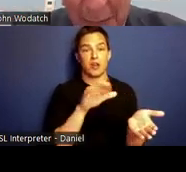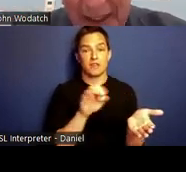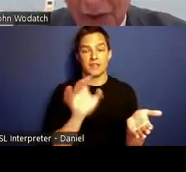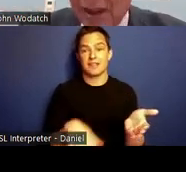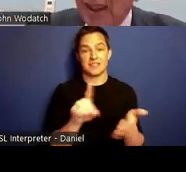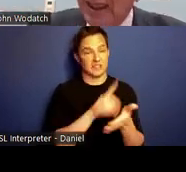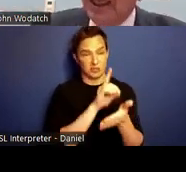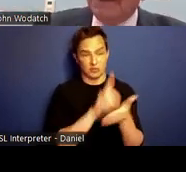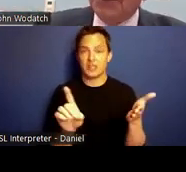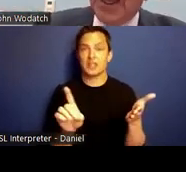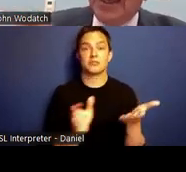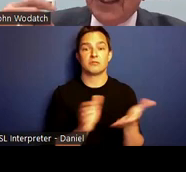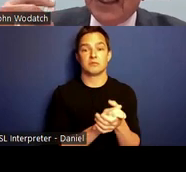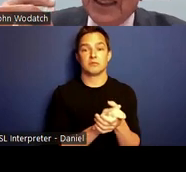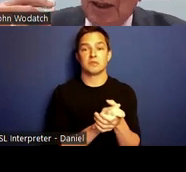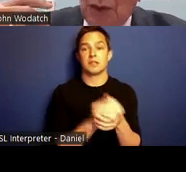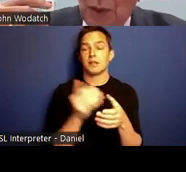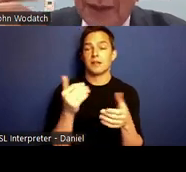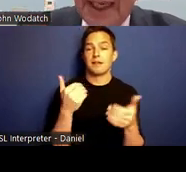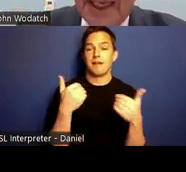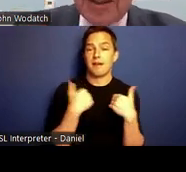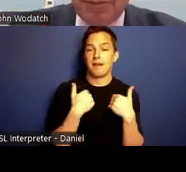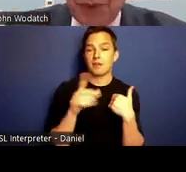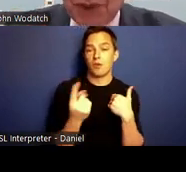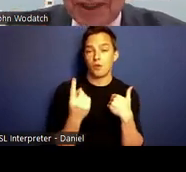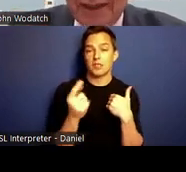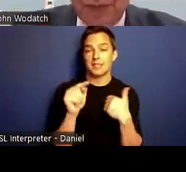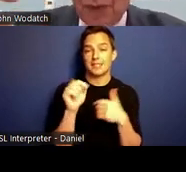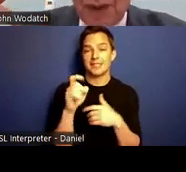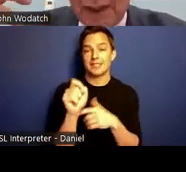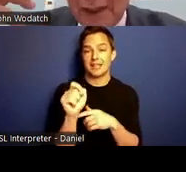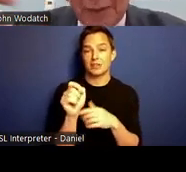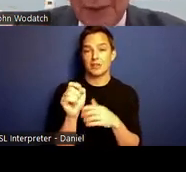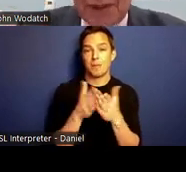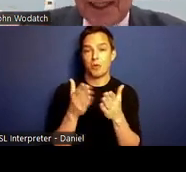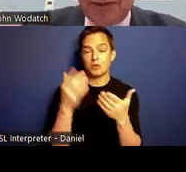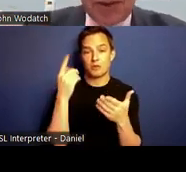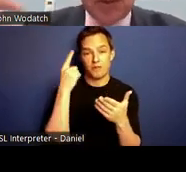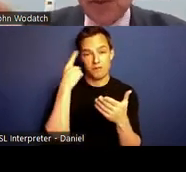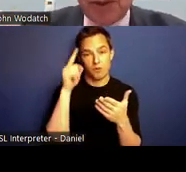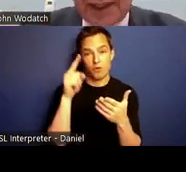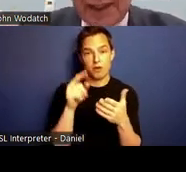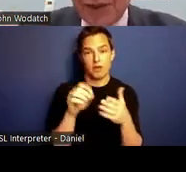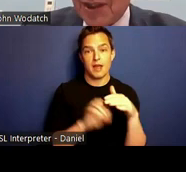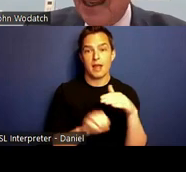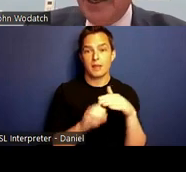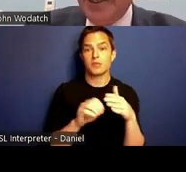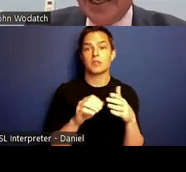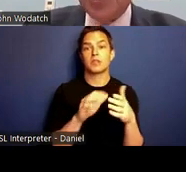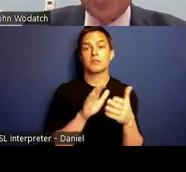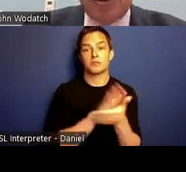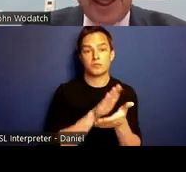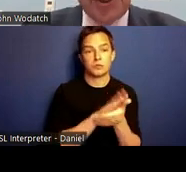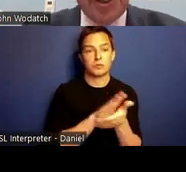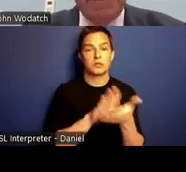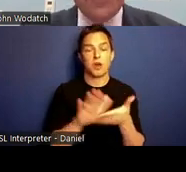is discrimination. Having only textbooks for elementary and secondary schools or colleges